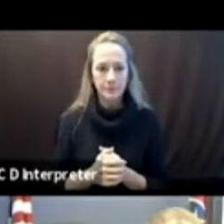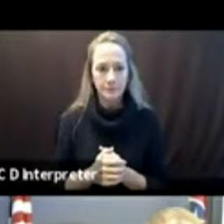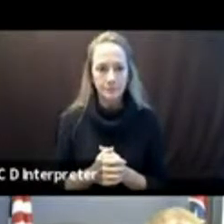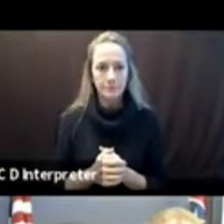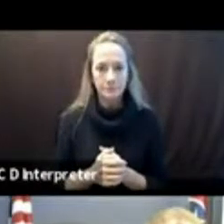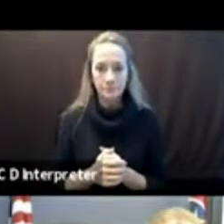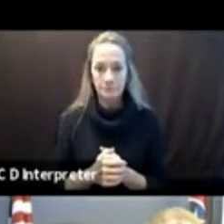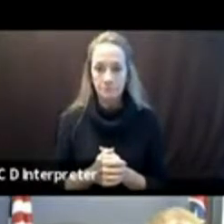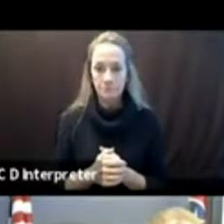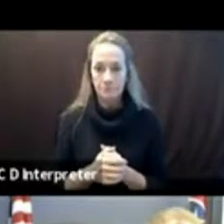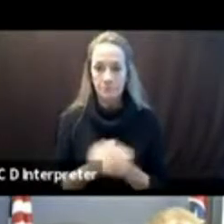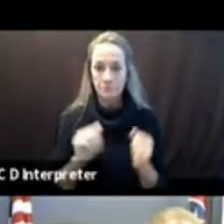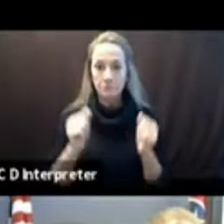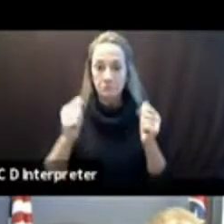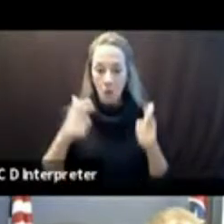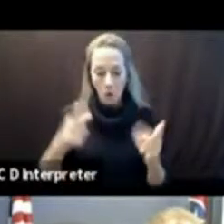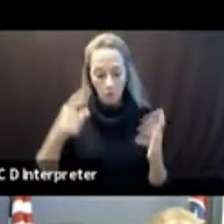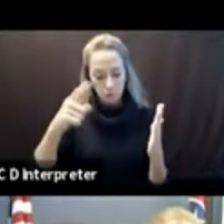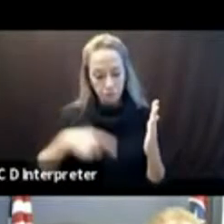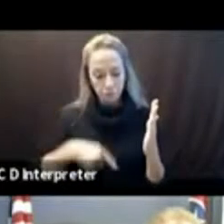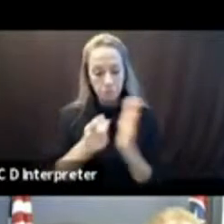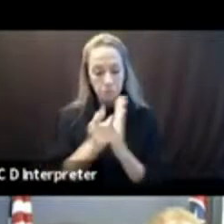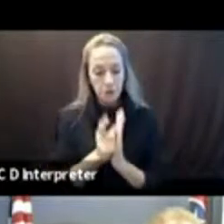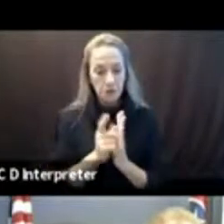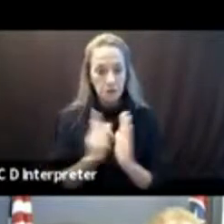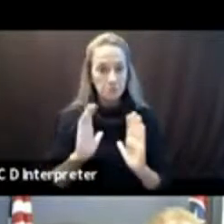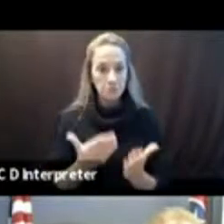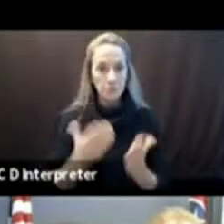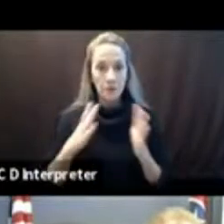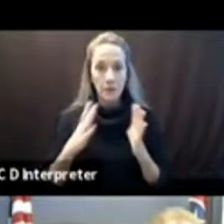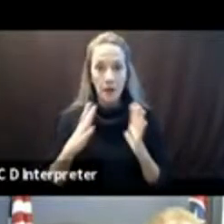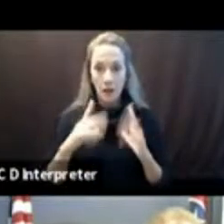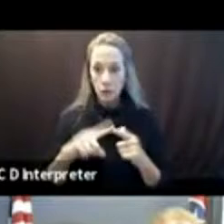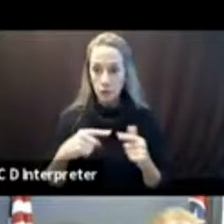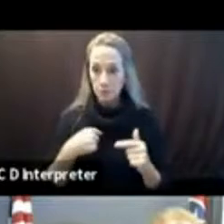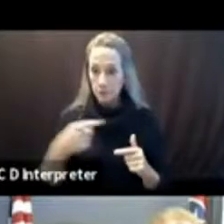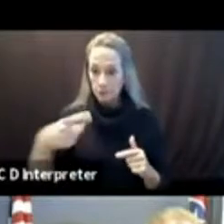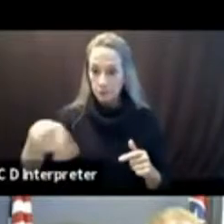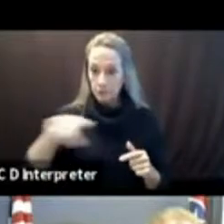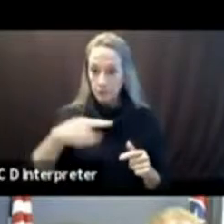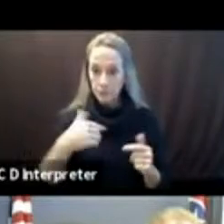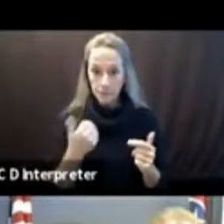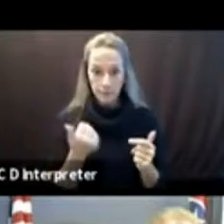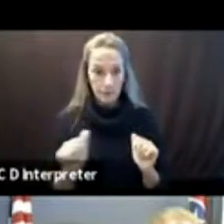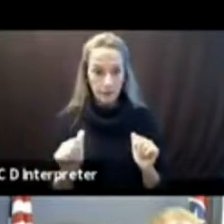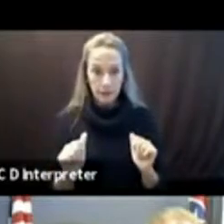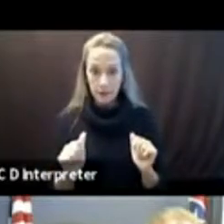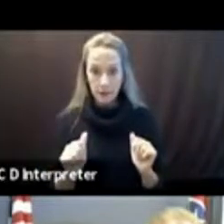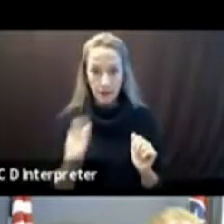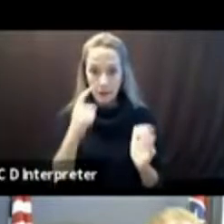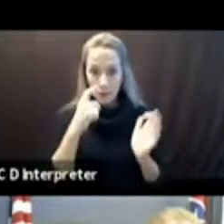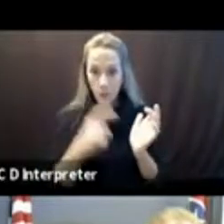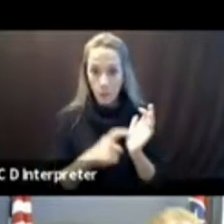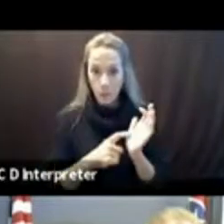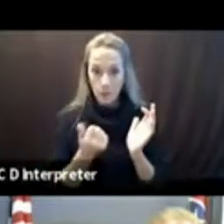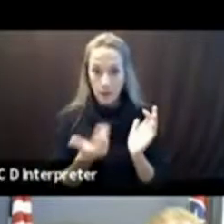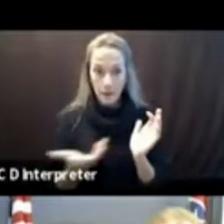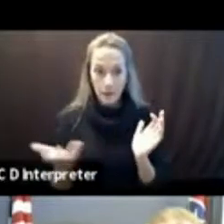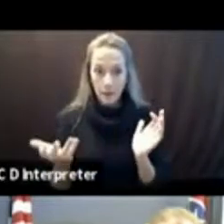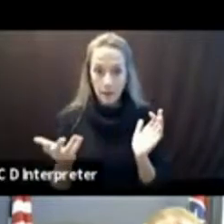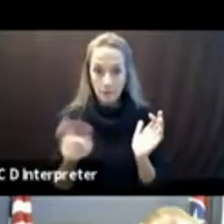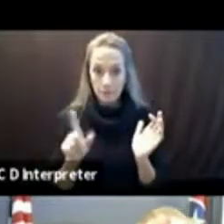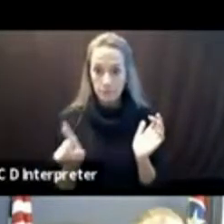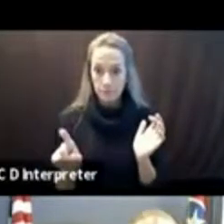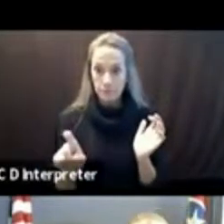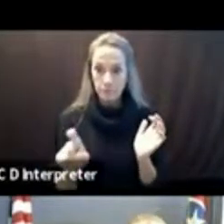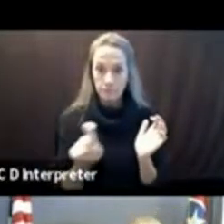Everything else to me looked in order. Any additions, corrections, any difficulties that anyone sees with the minutes of